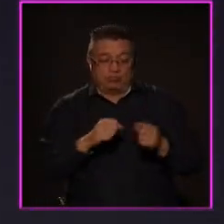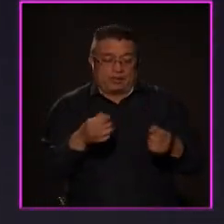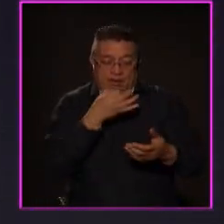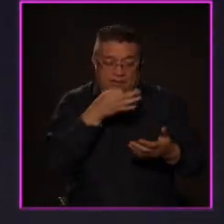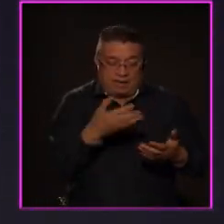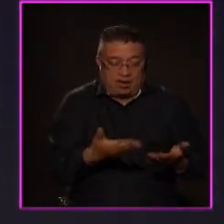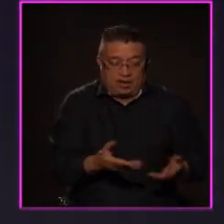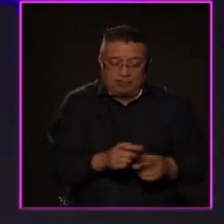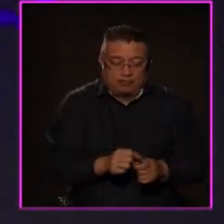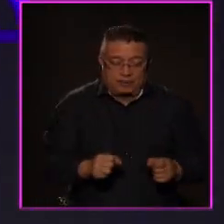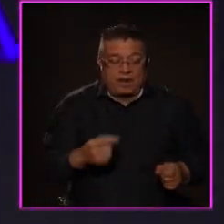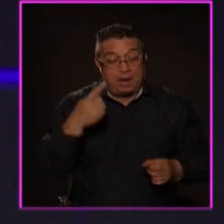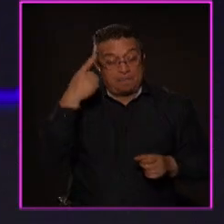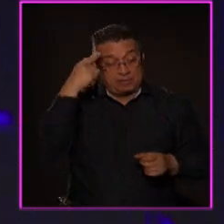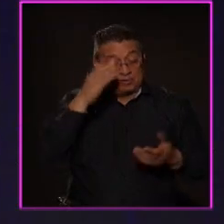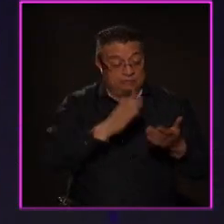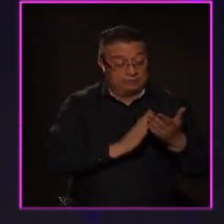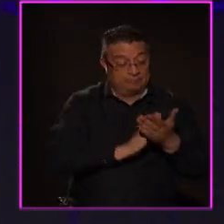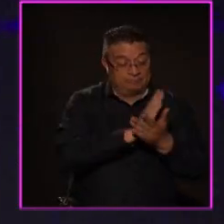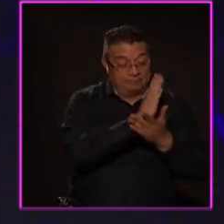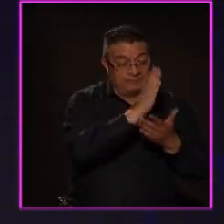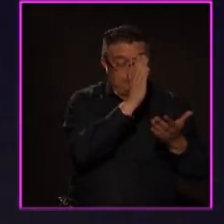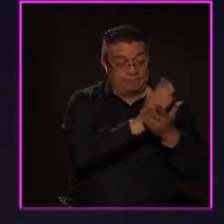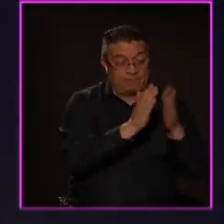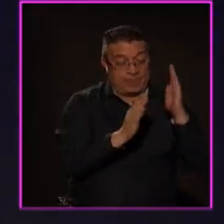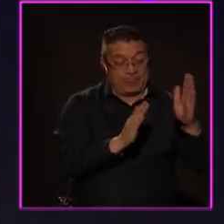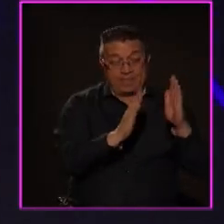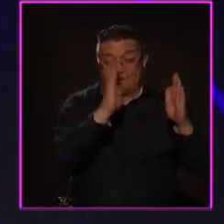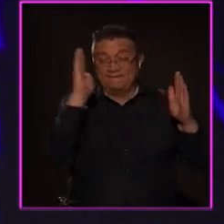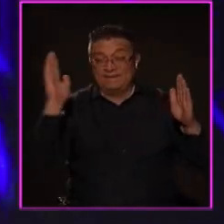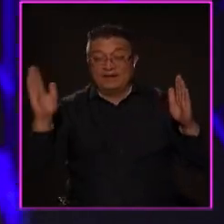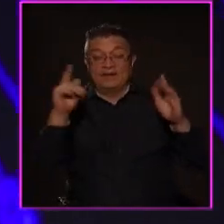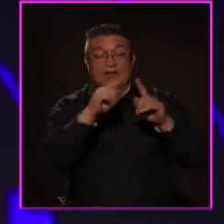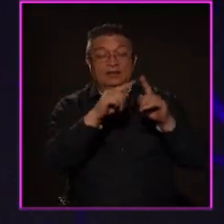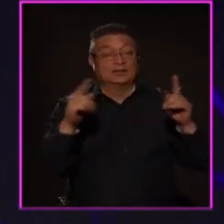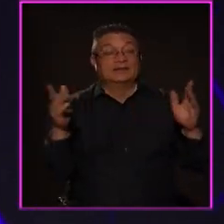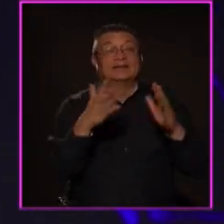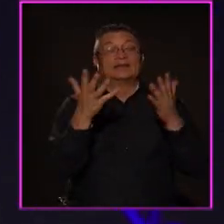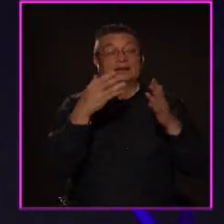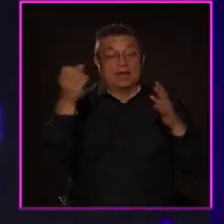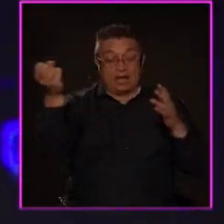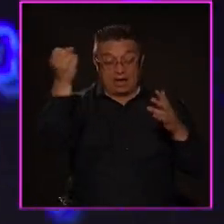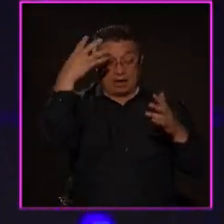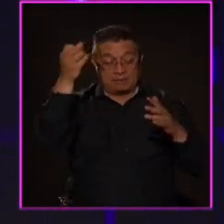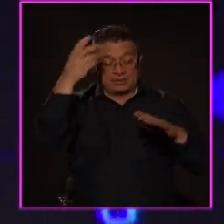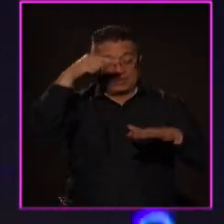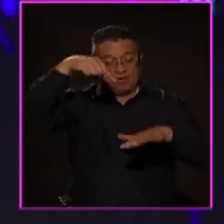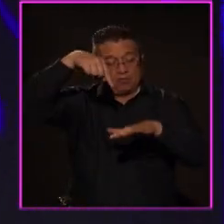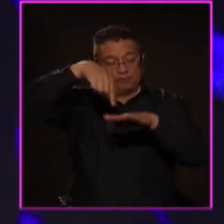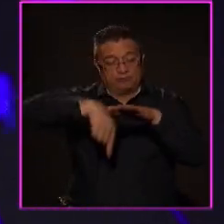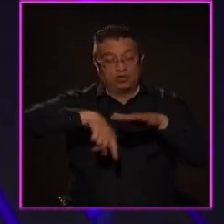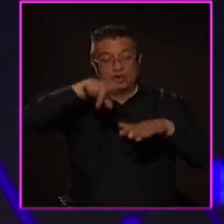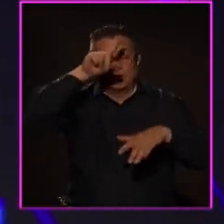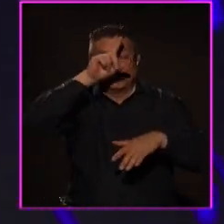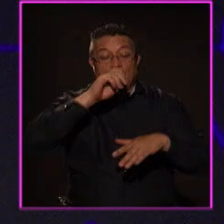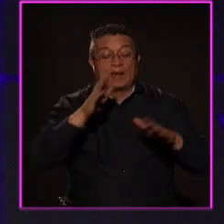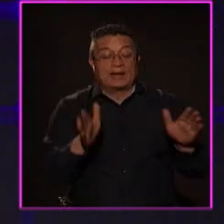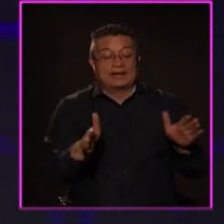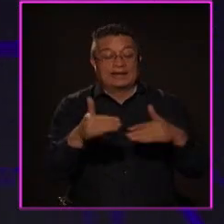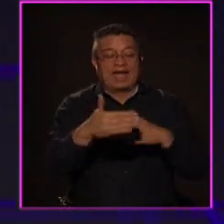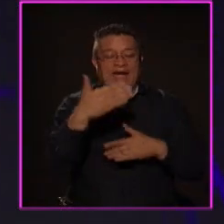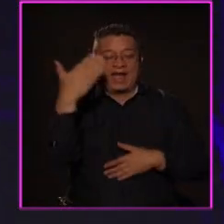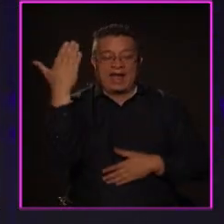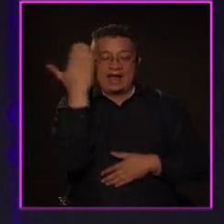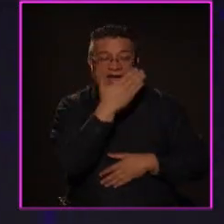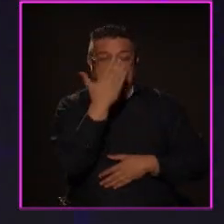these deep learning systems are black boxes, right? They are opaque, right? You cannot look at the code and say, oh, that's why it